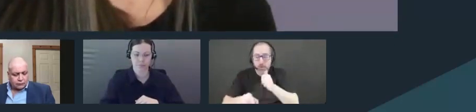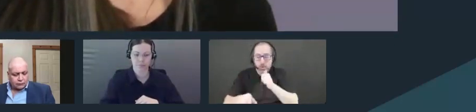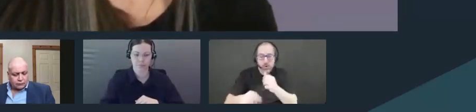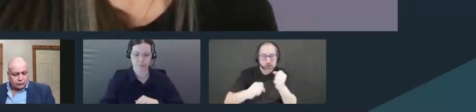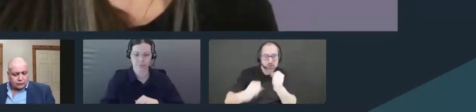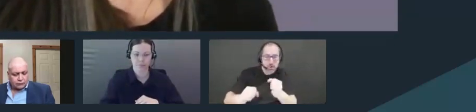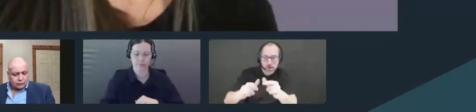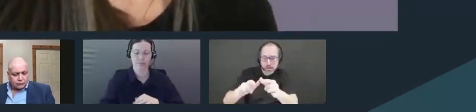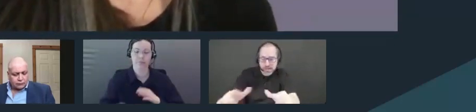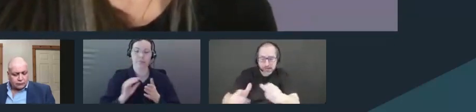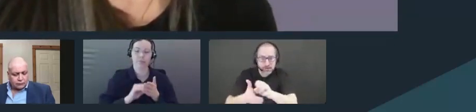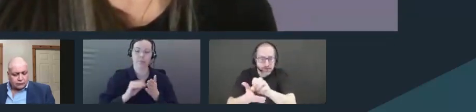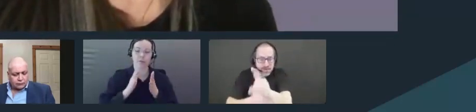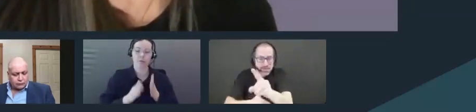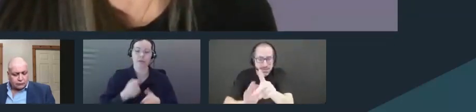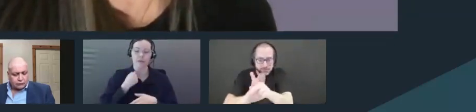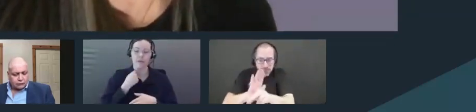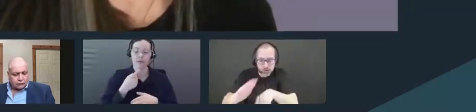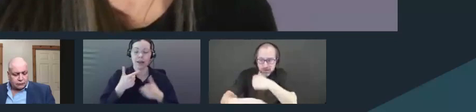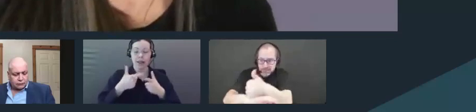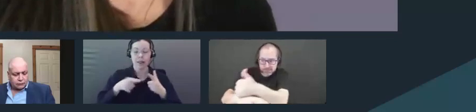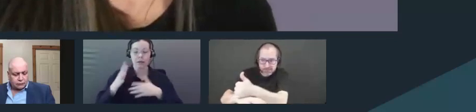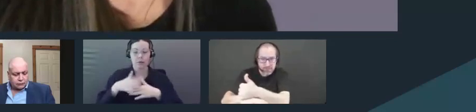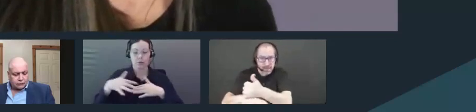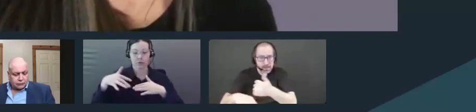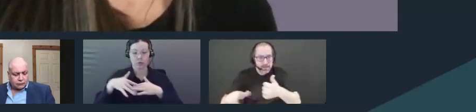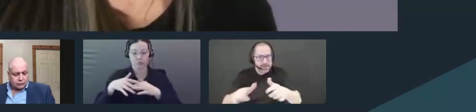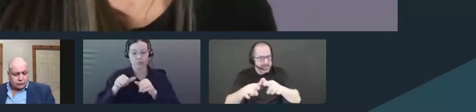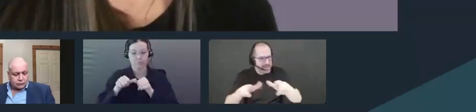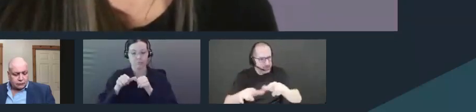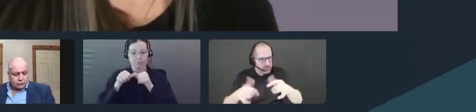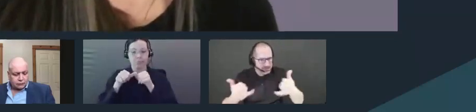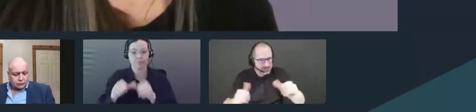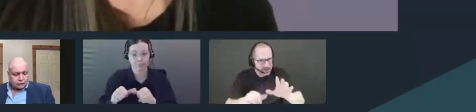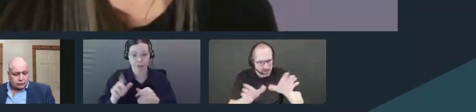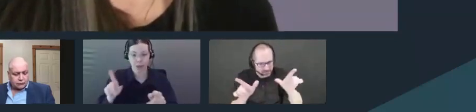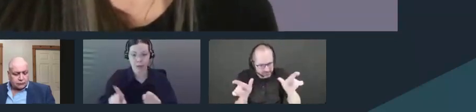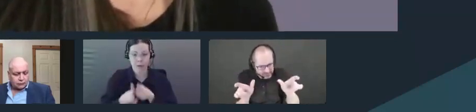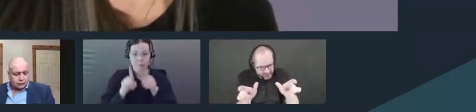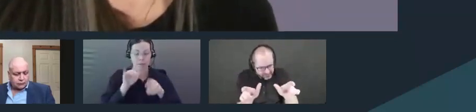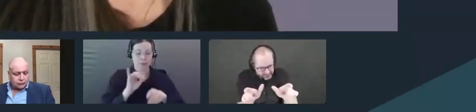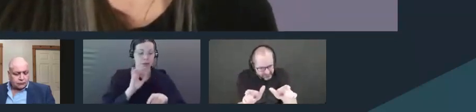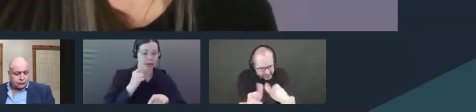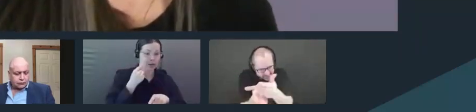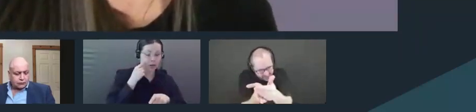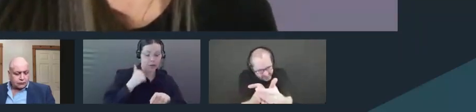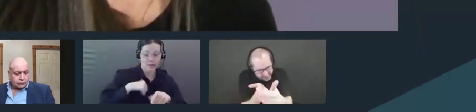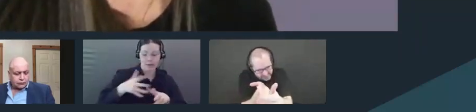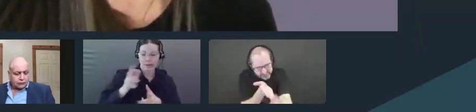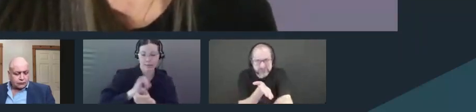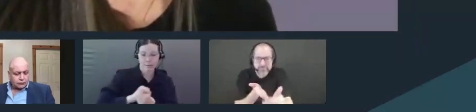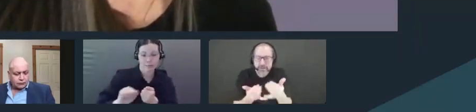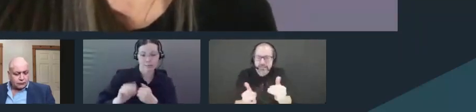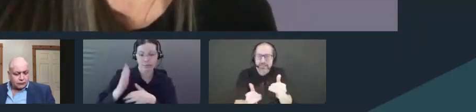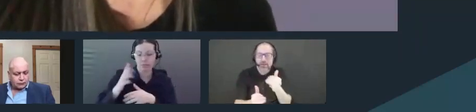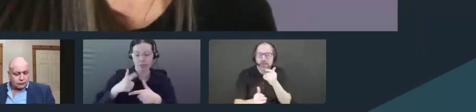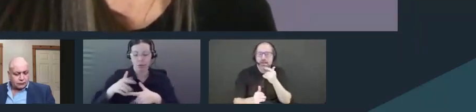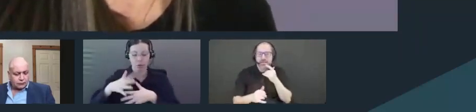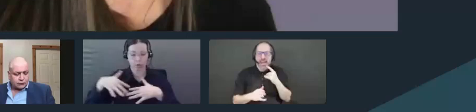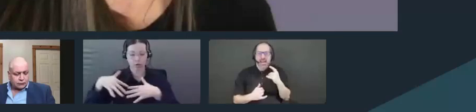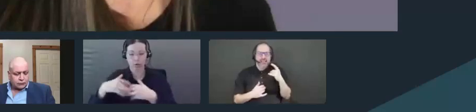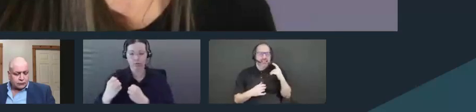policy, sometimes the language continues to be marginalized. And I believe this reflects ideological